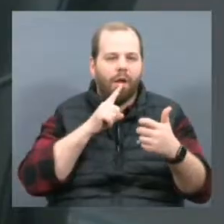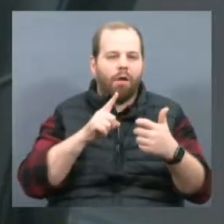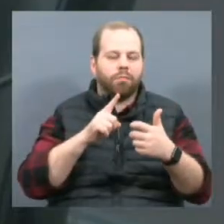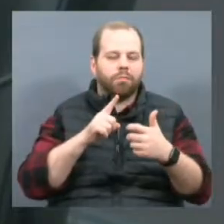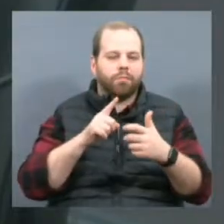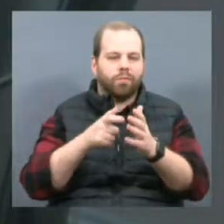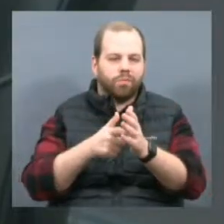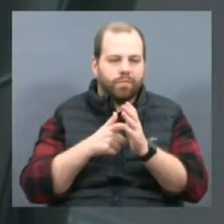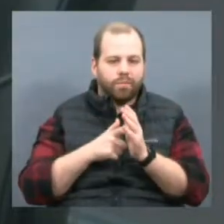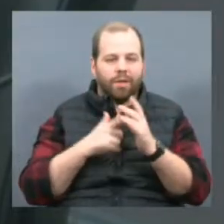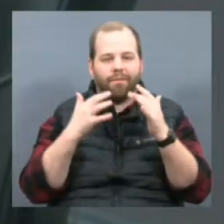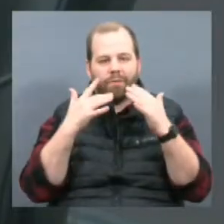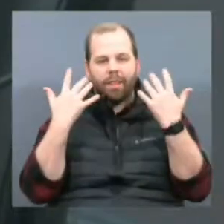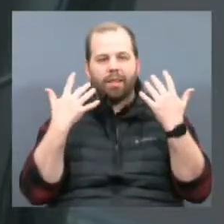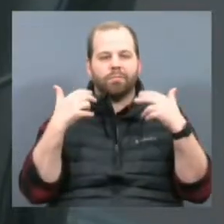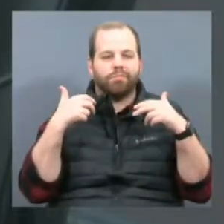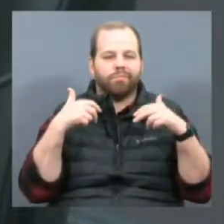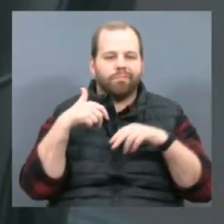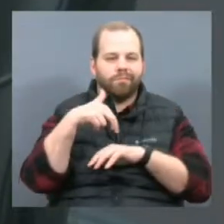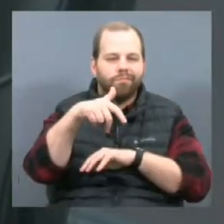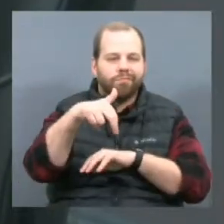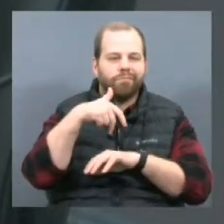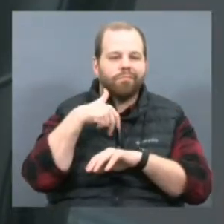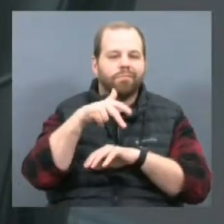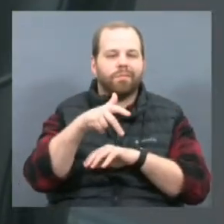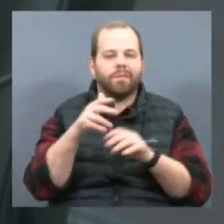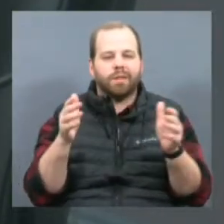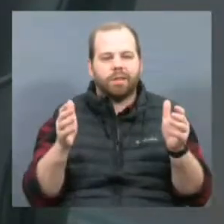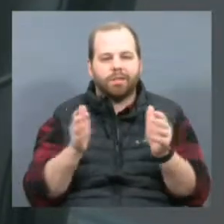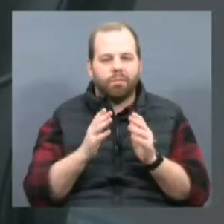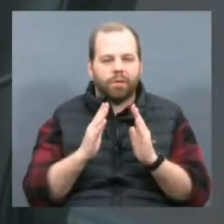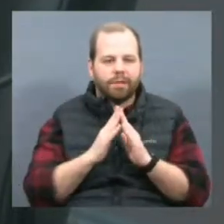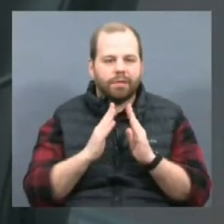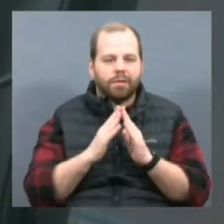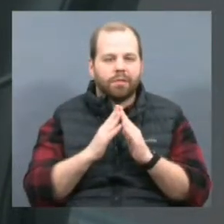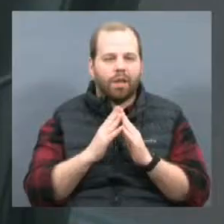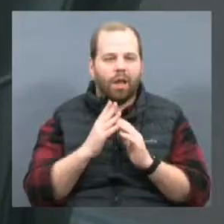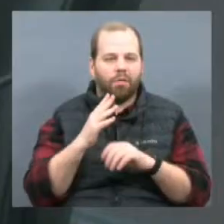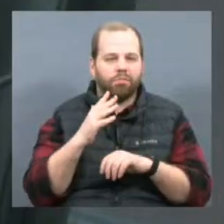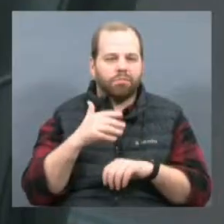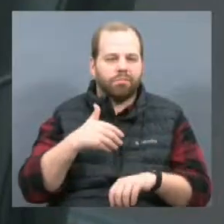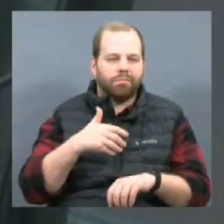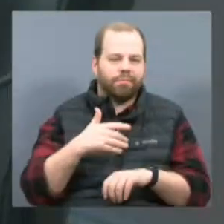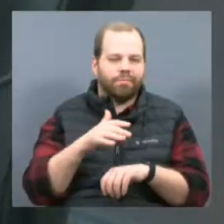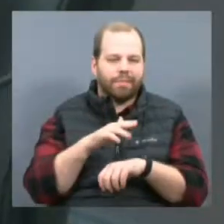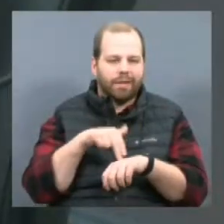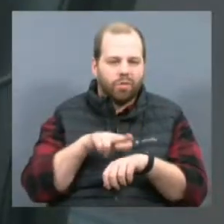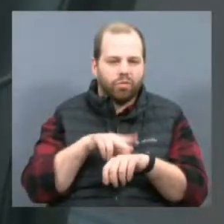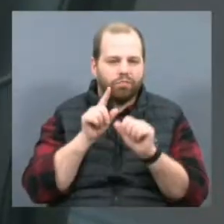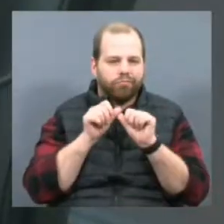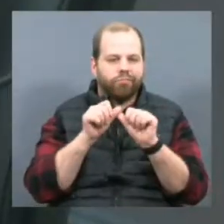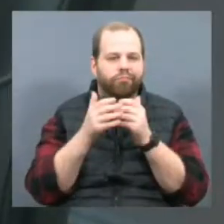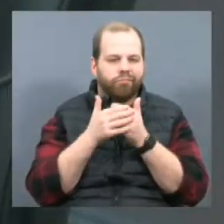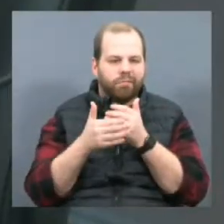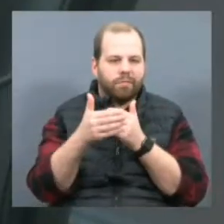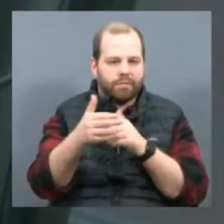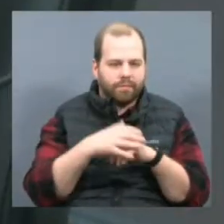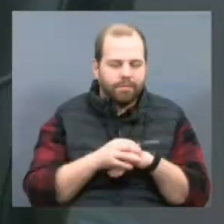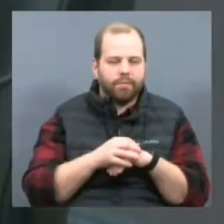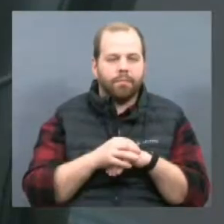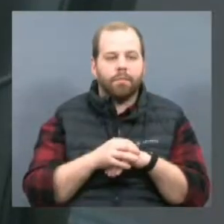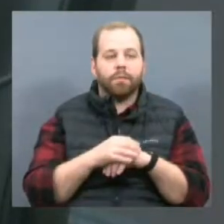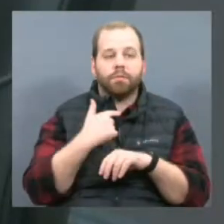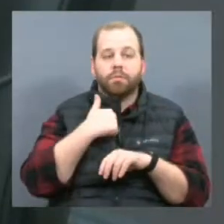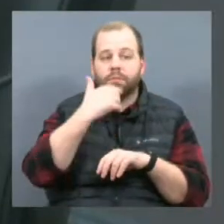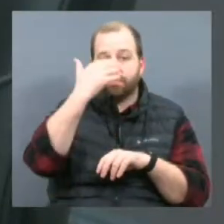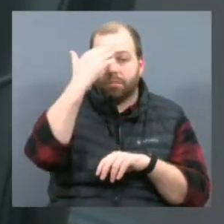friendly, pedestrian-oriented, small-town nature of the neighborhood is continued. So I know I